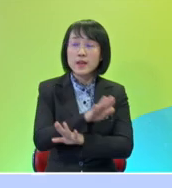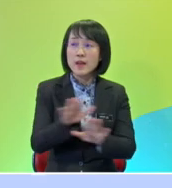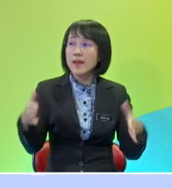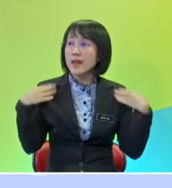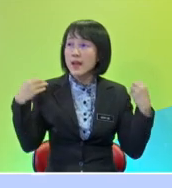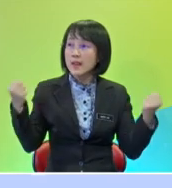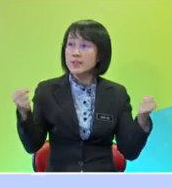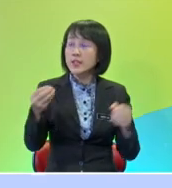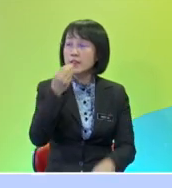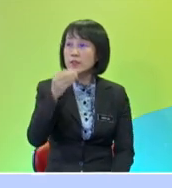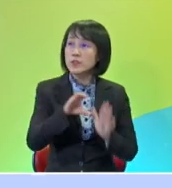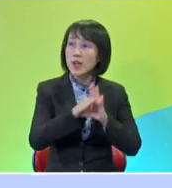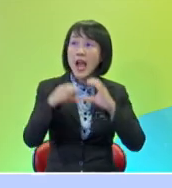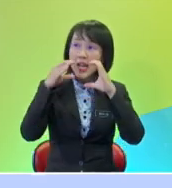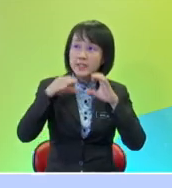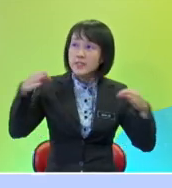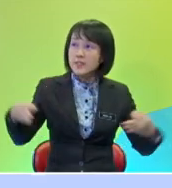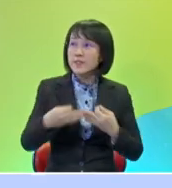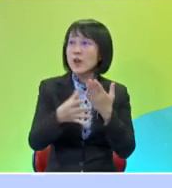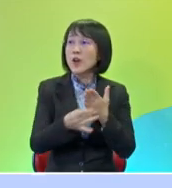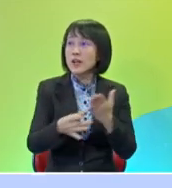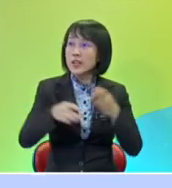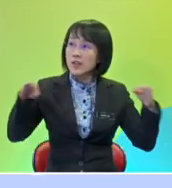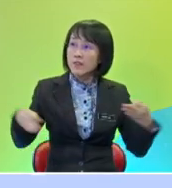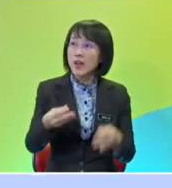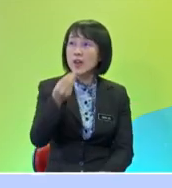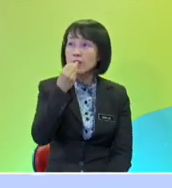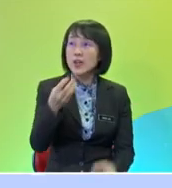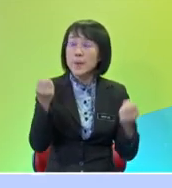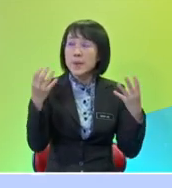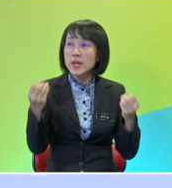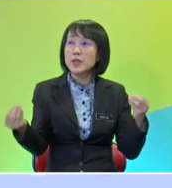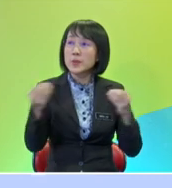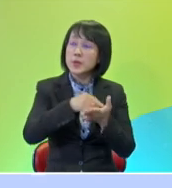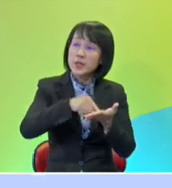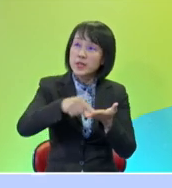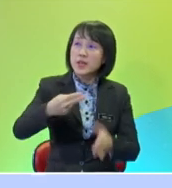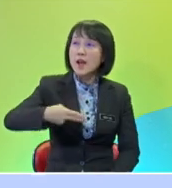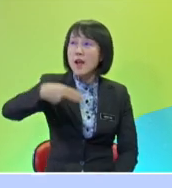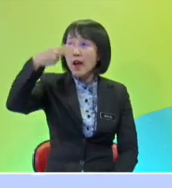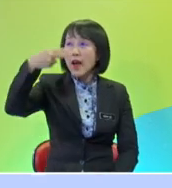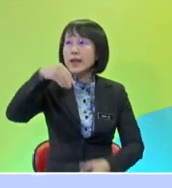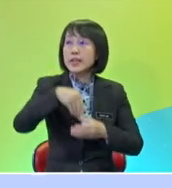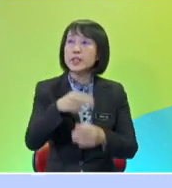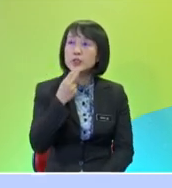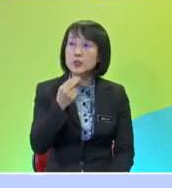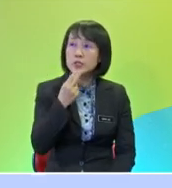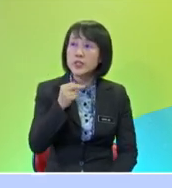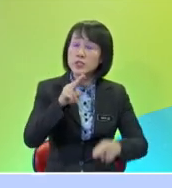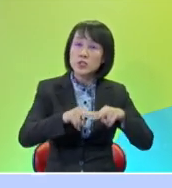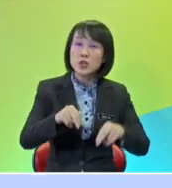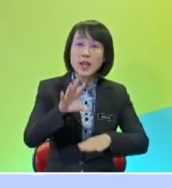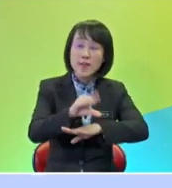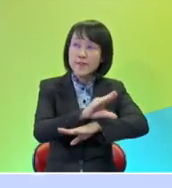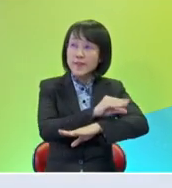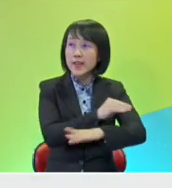fries, oily fried food, and many more. These food are high in sugar, salt, and fat. Fast